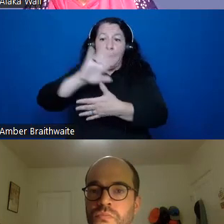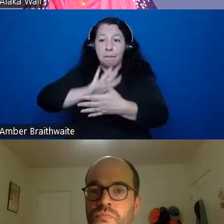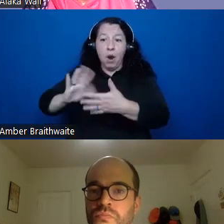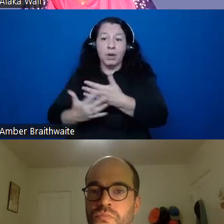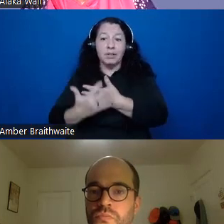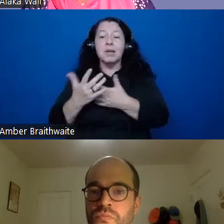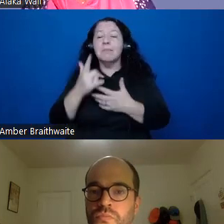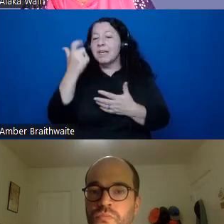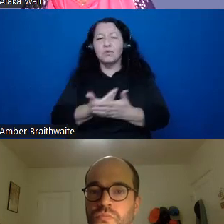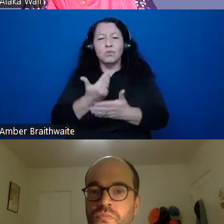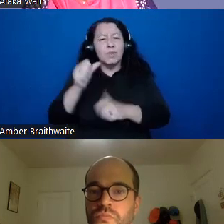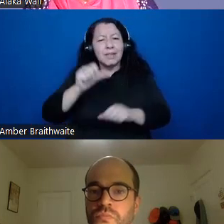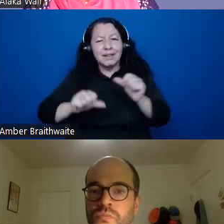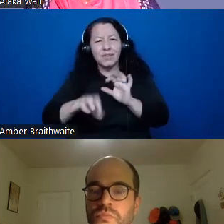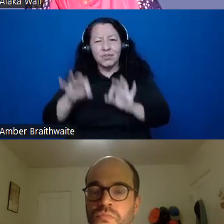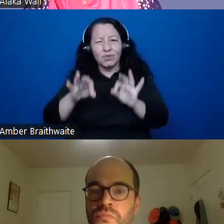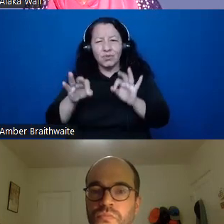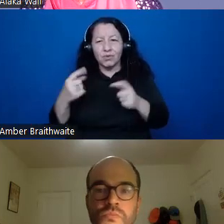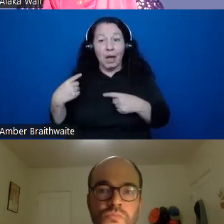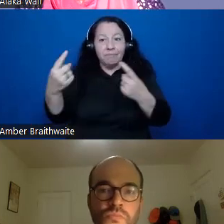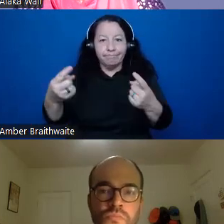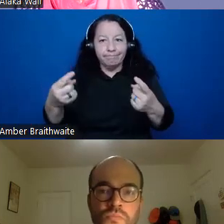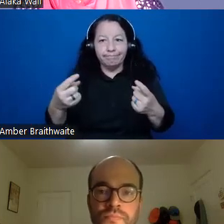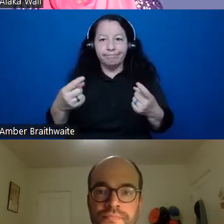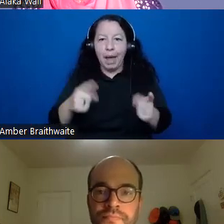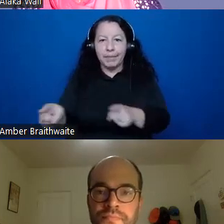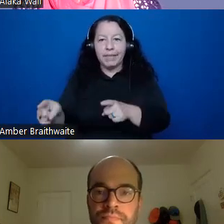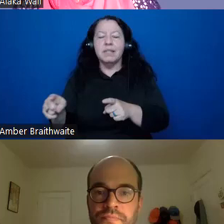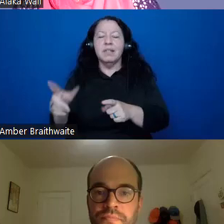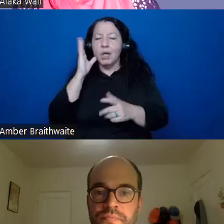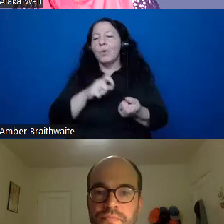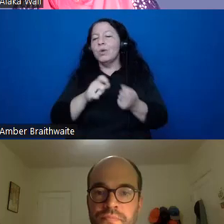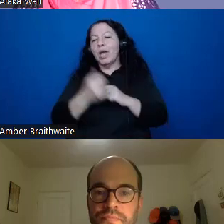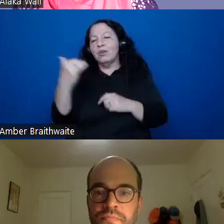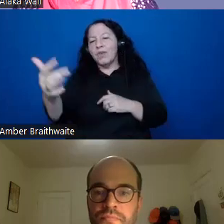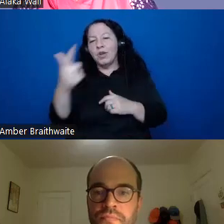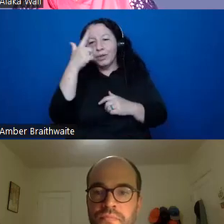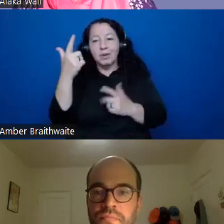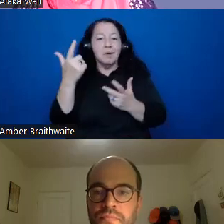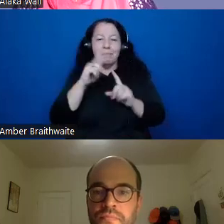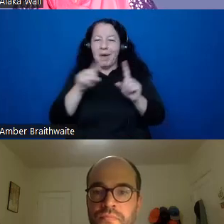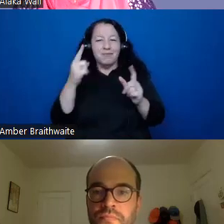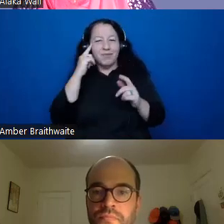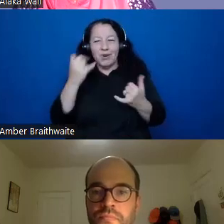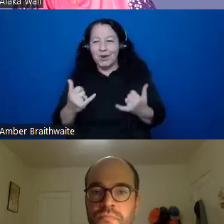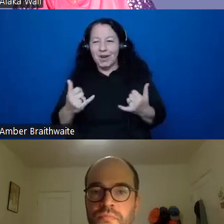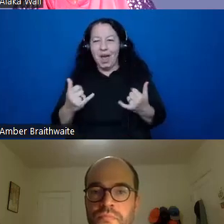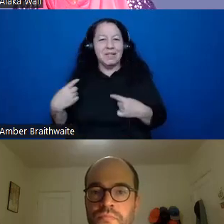have happened. So it'll change eventually. But for now, it's been that way